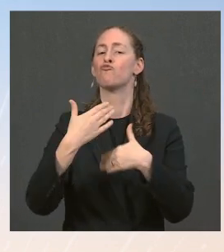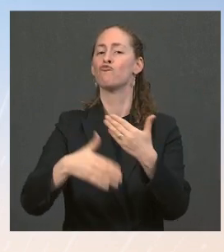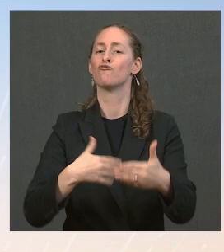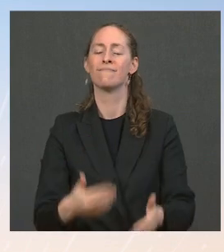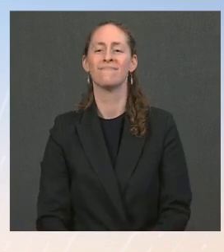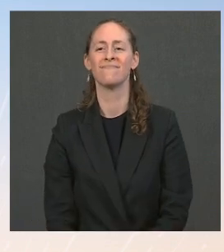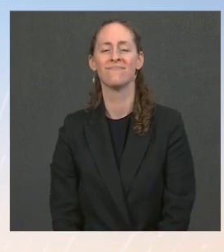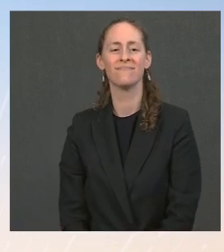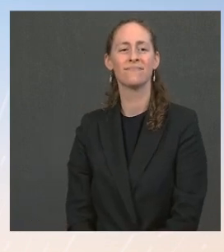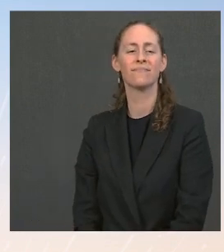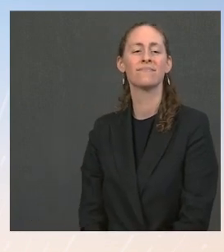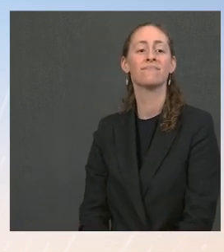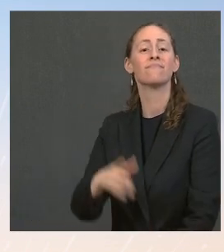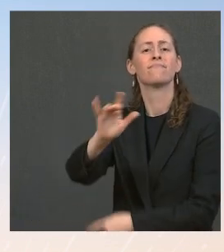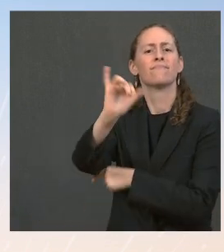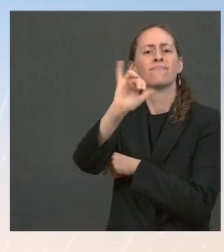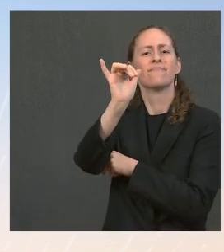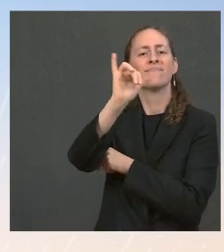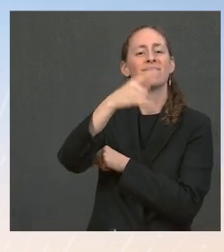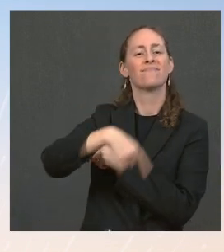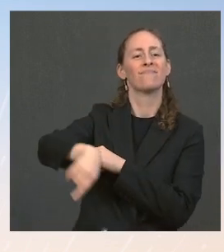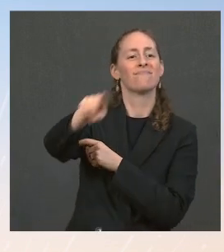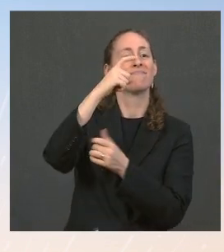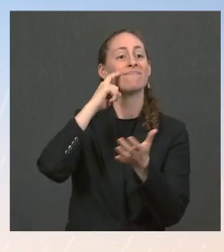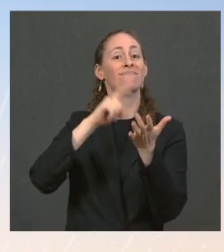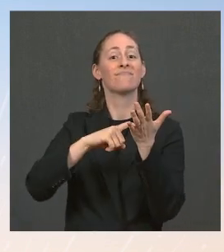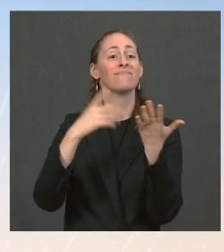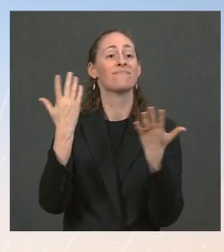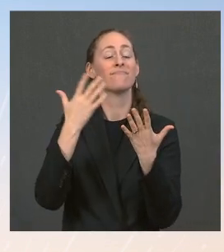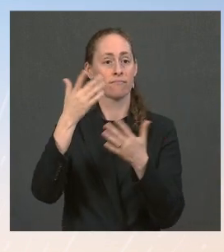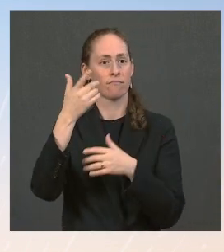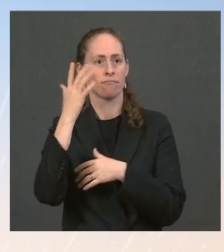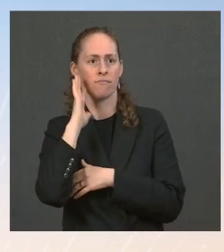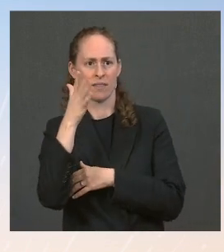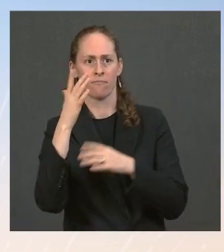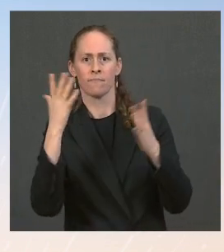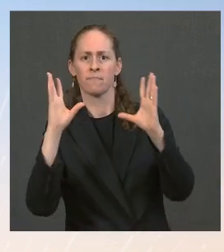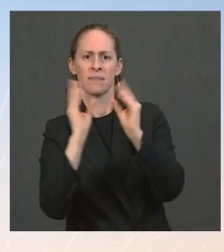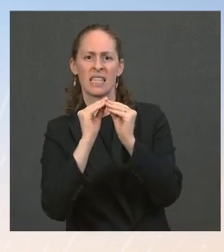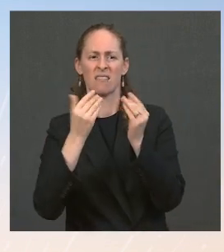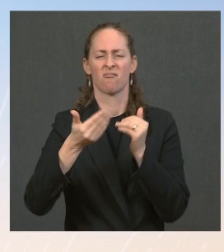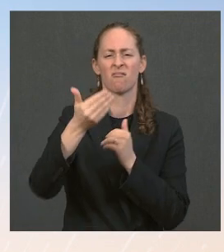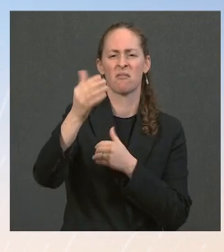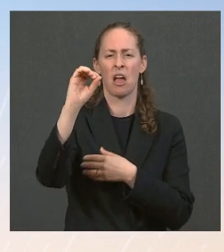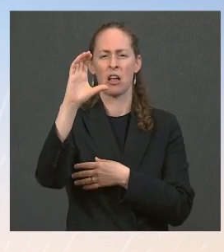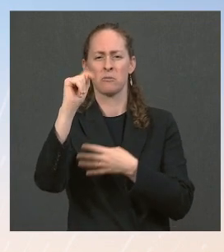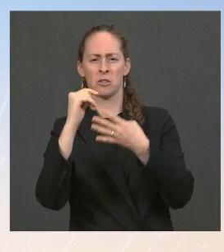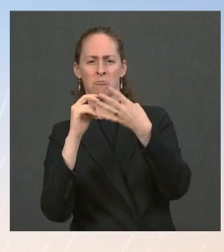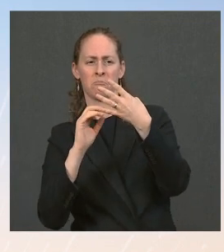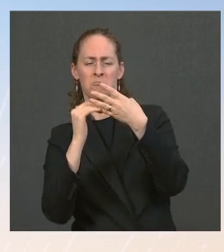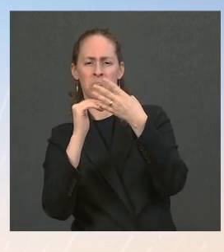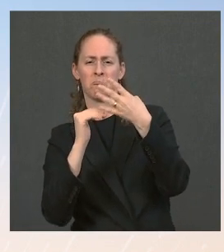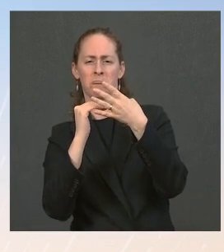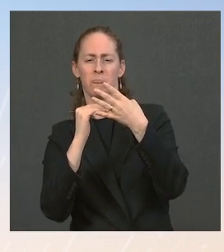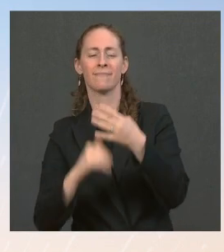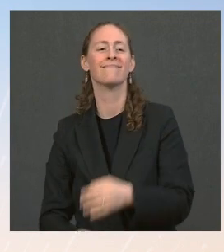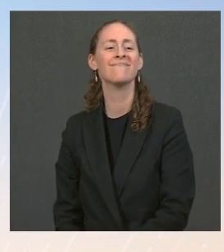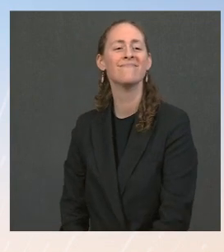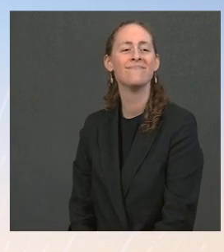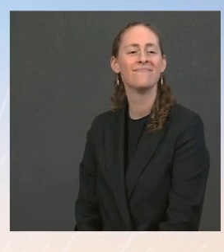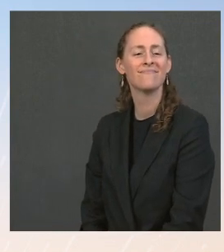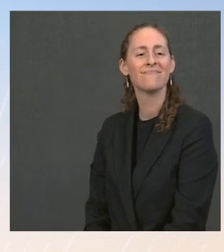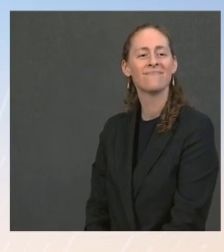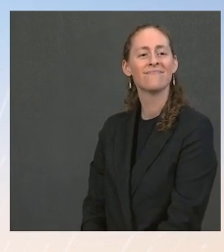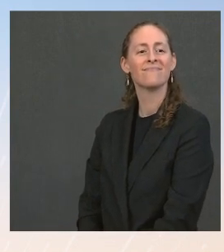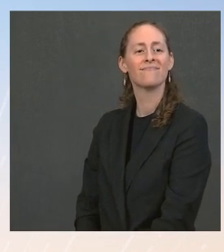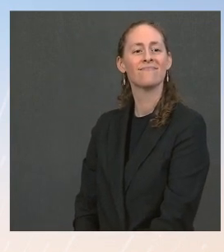also noted, they will meet in Europe at the end of October. If I may just quickly follow up on that. Boris Johnson earlier